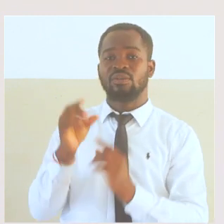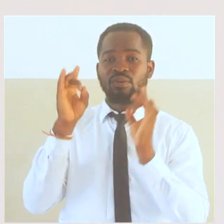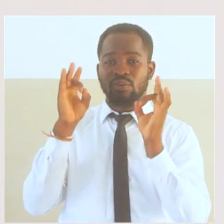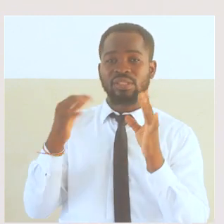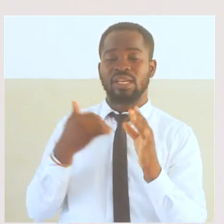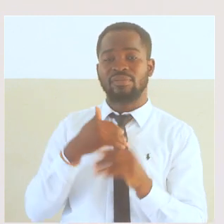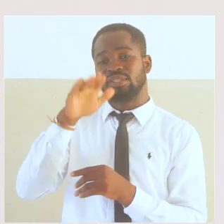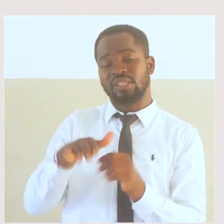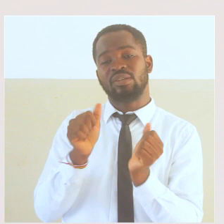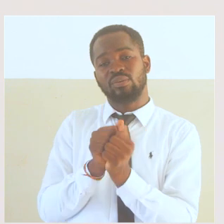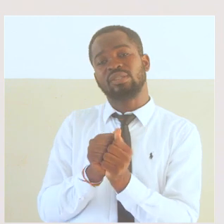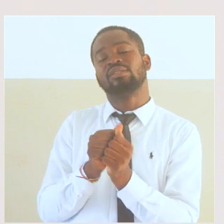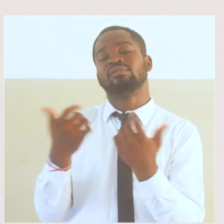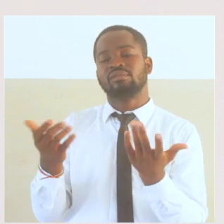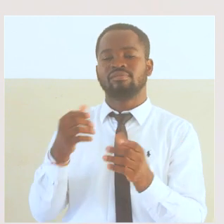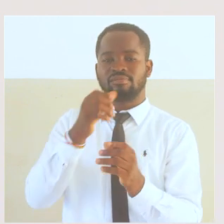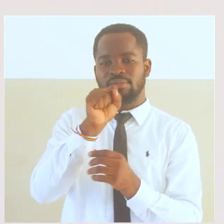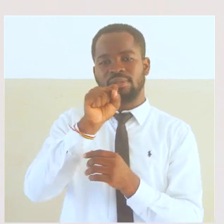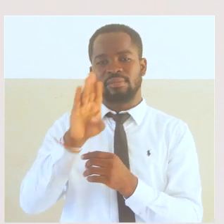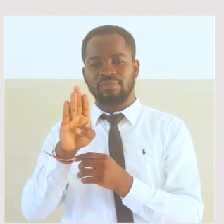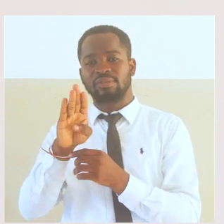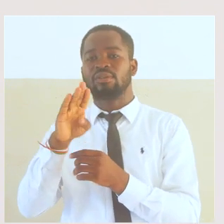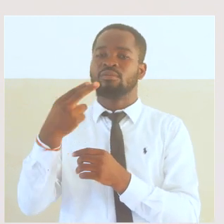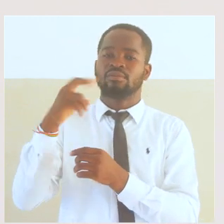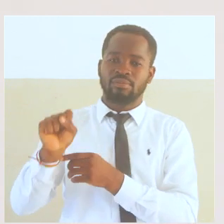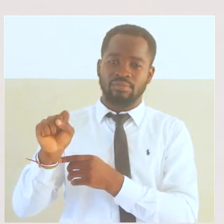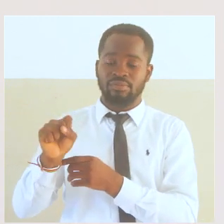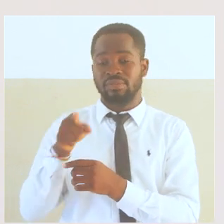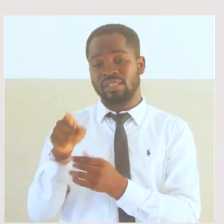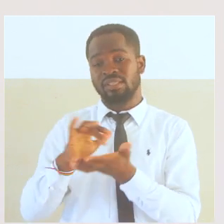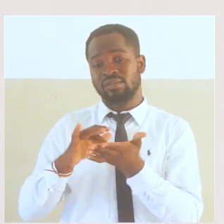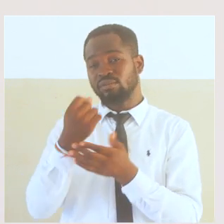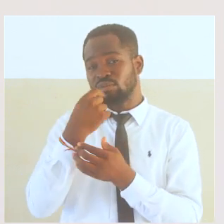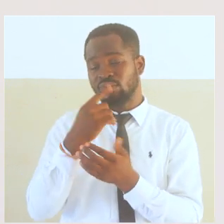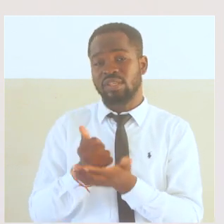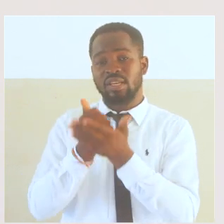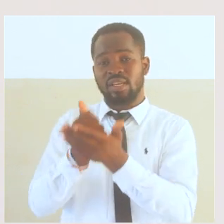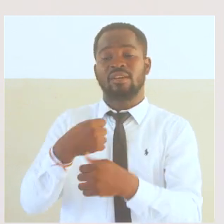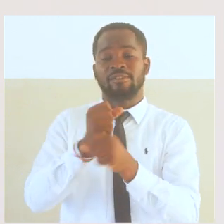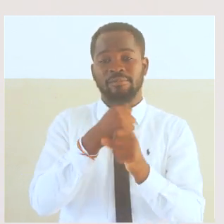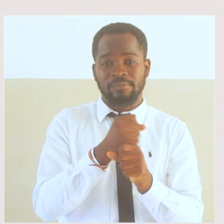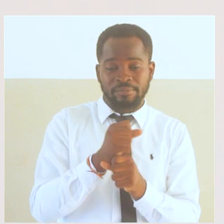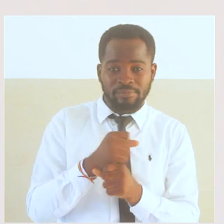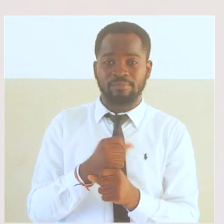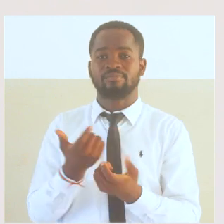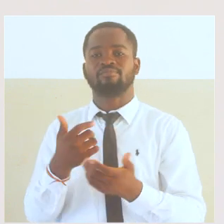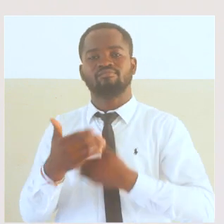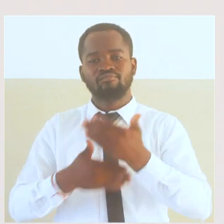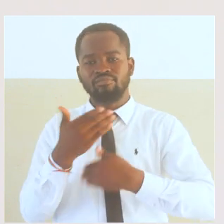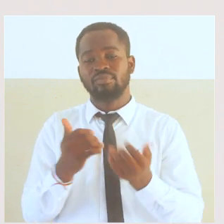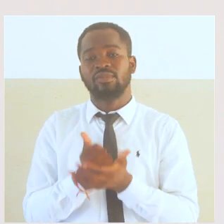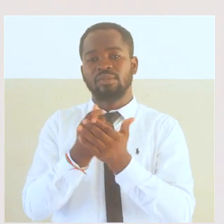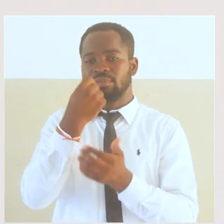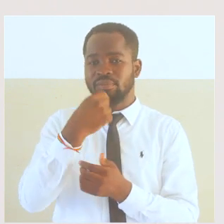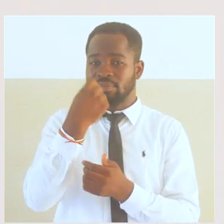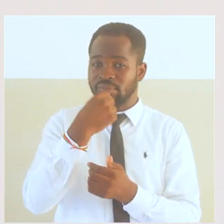pregnant. The term is before pregnancy. If you take it after 3 weeks, this